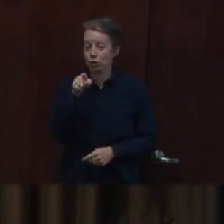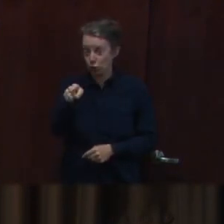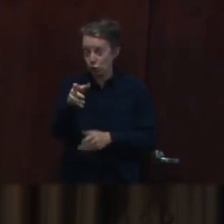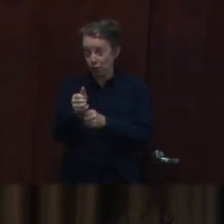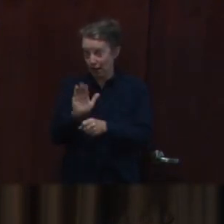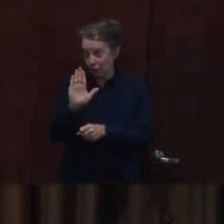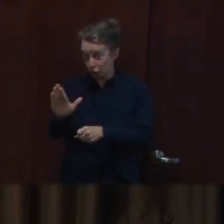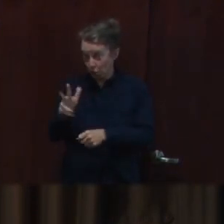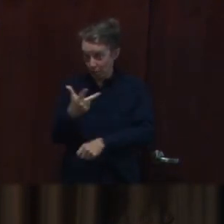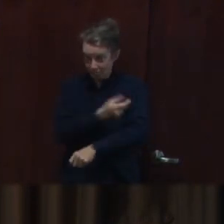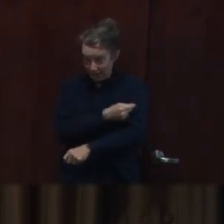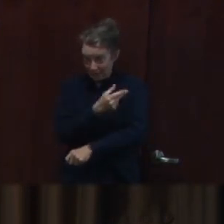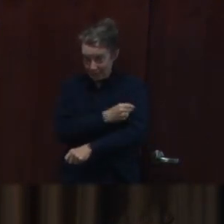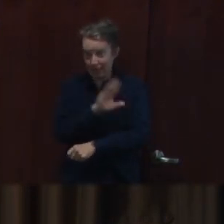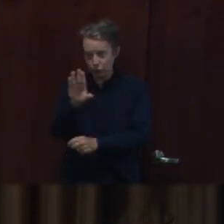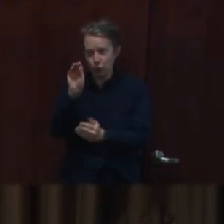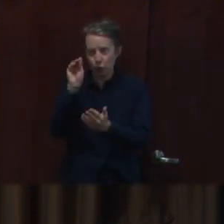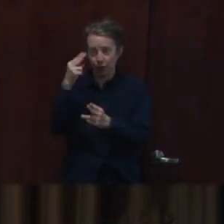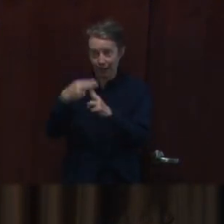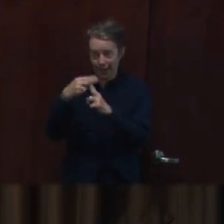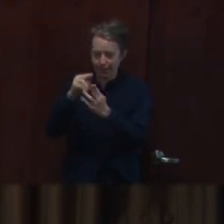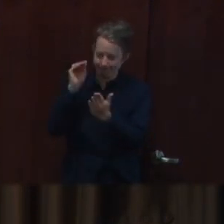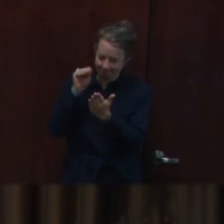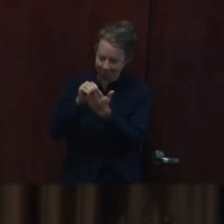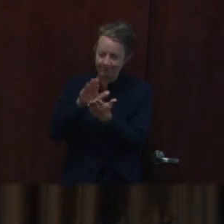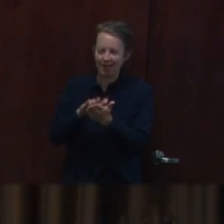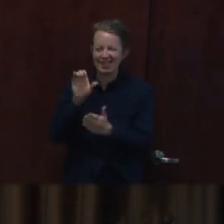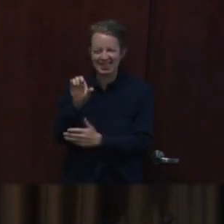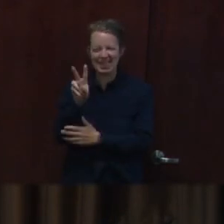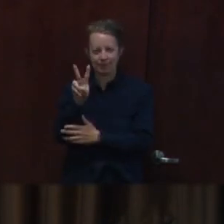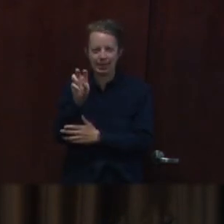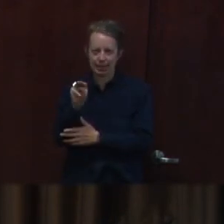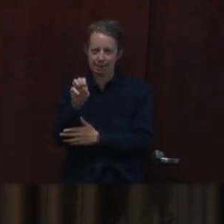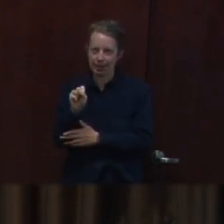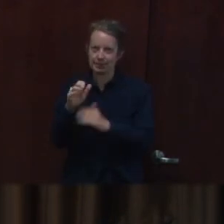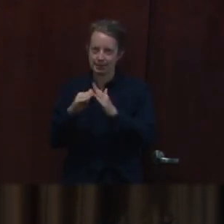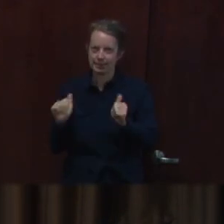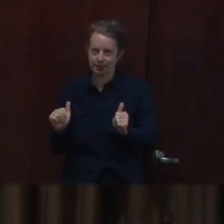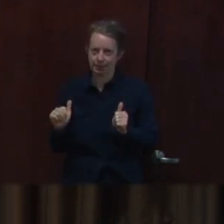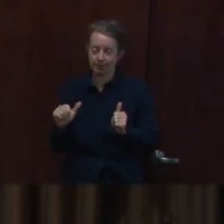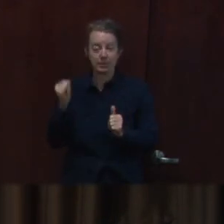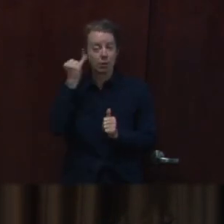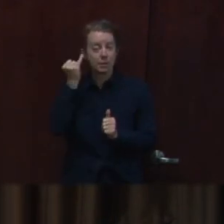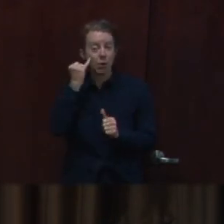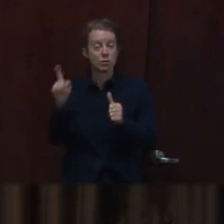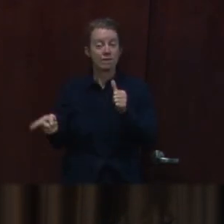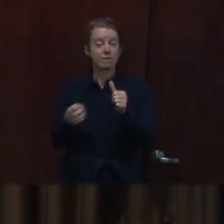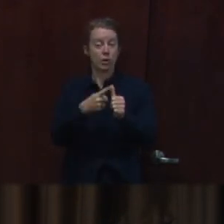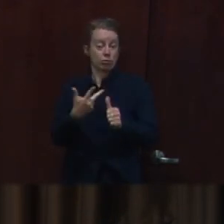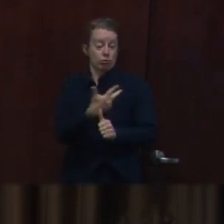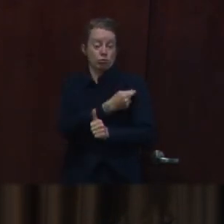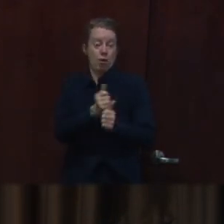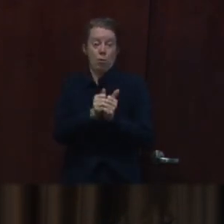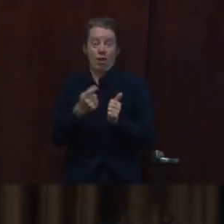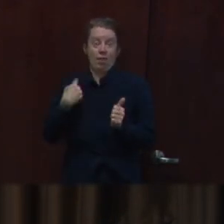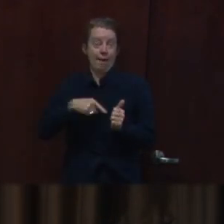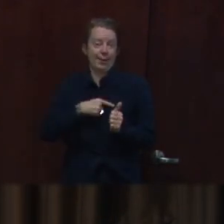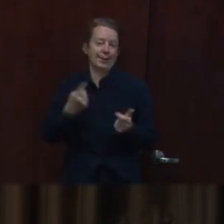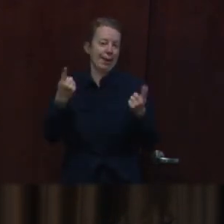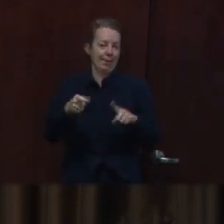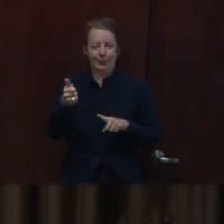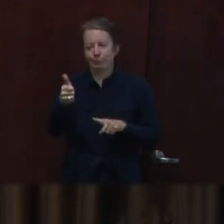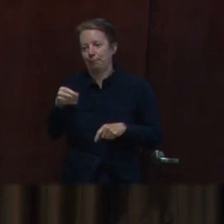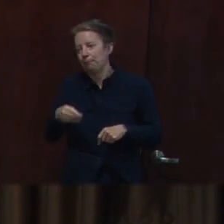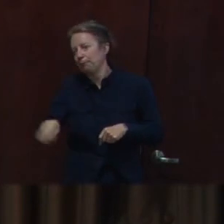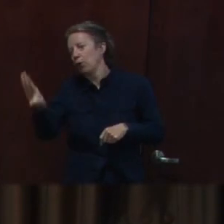have to be put into that CVMS system. So if you got your first vaccine with us, but then you moved to another county